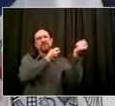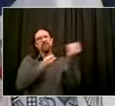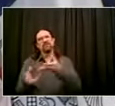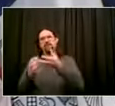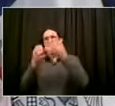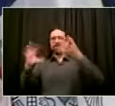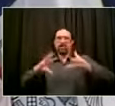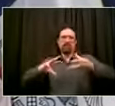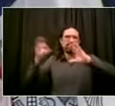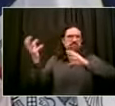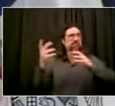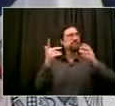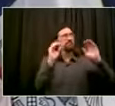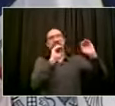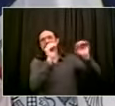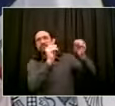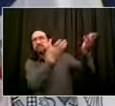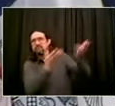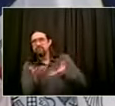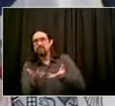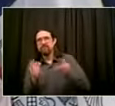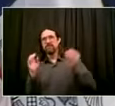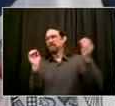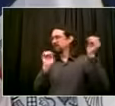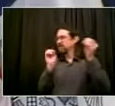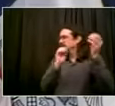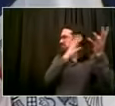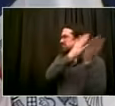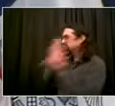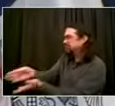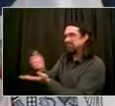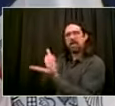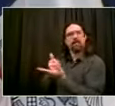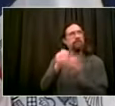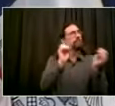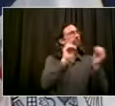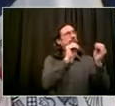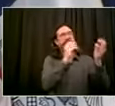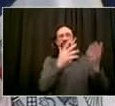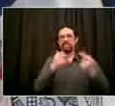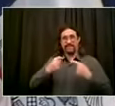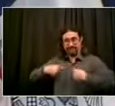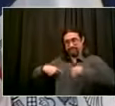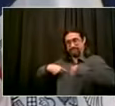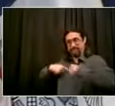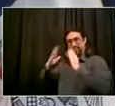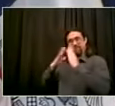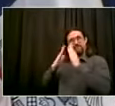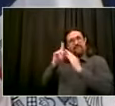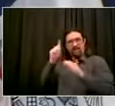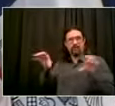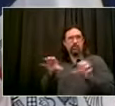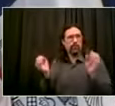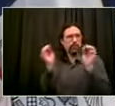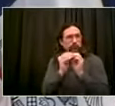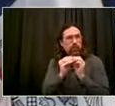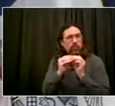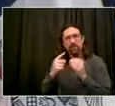You mentioned mass testing and that the numbers are leveling off in certain red zones. Do you have